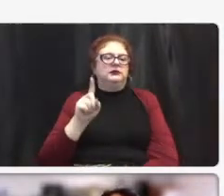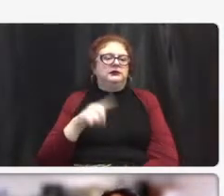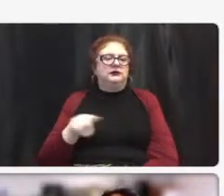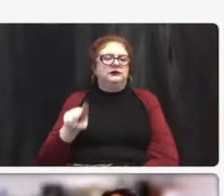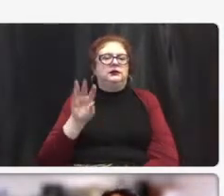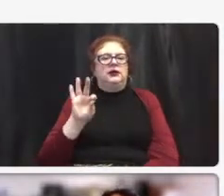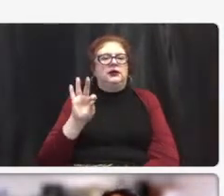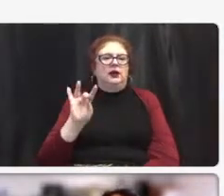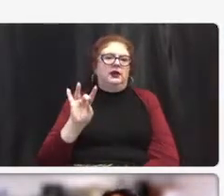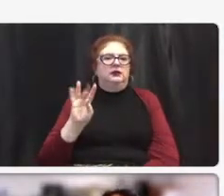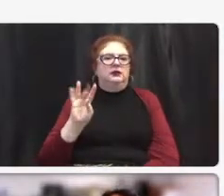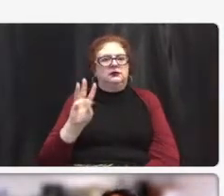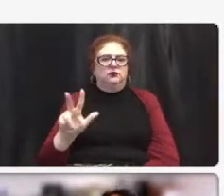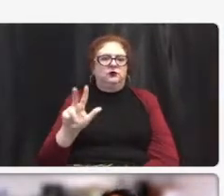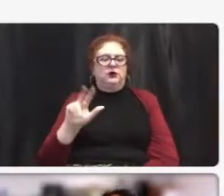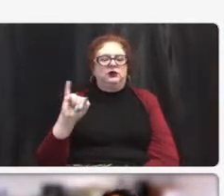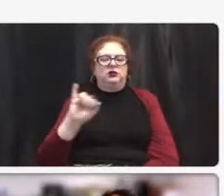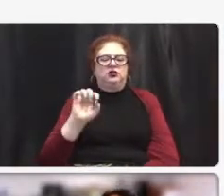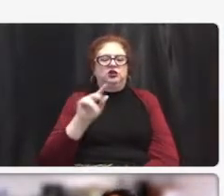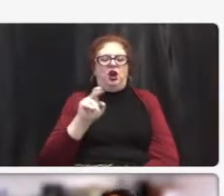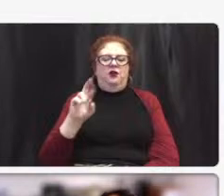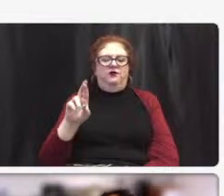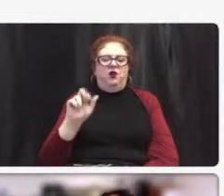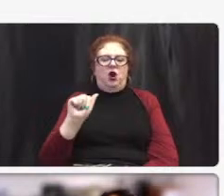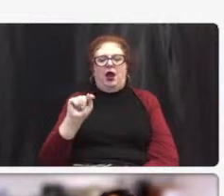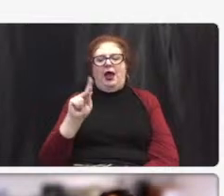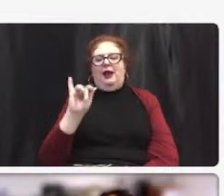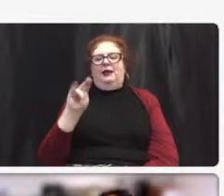32Z-9683, the Jennifer Atkins additions.